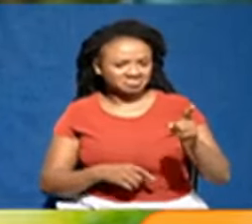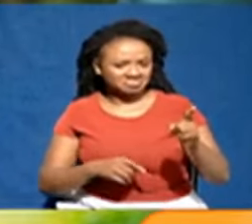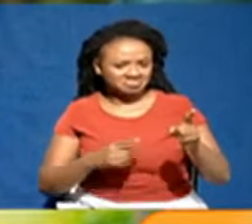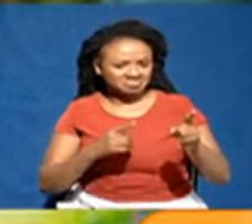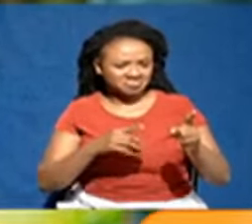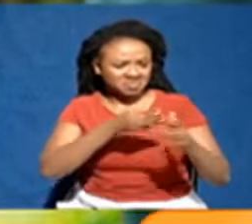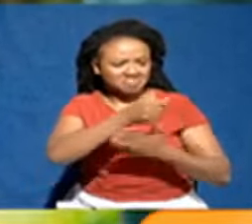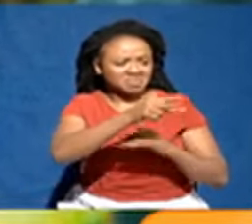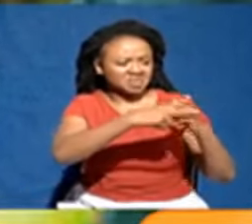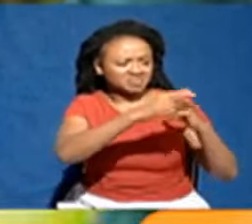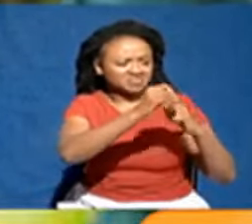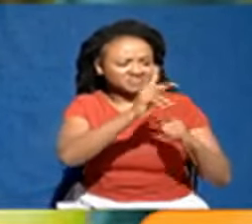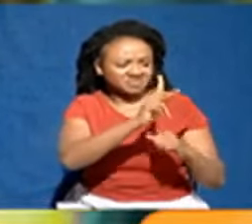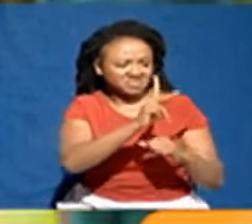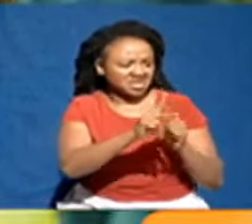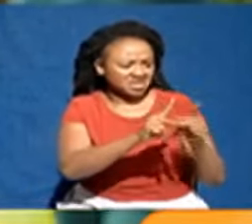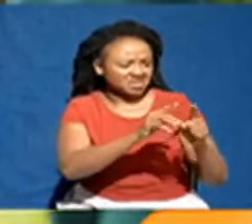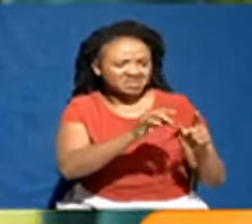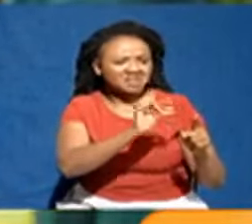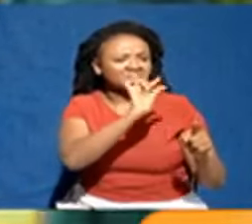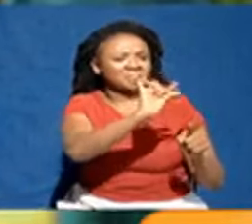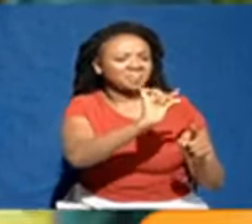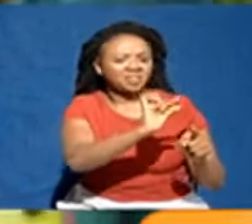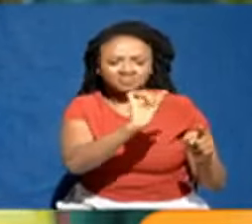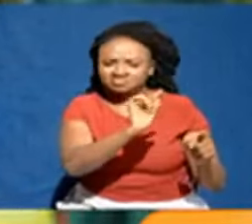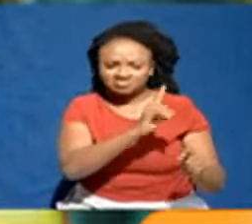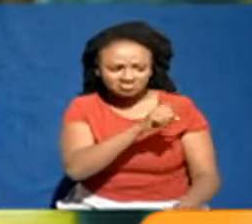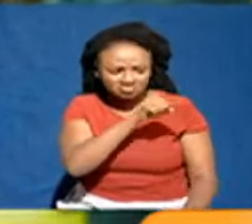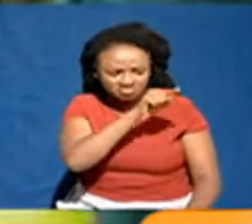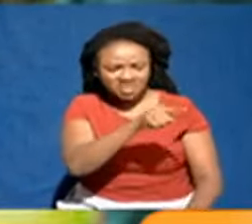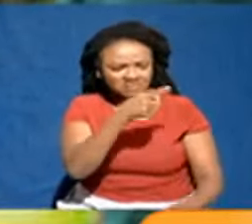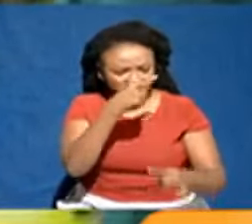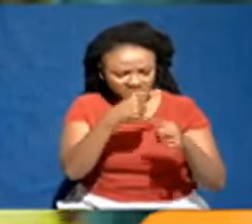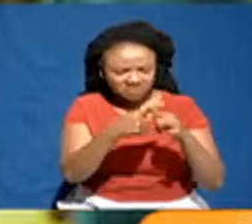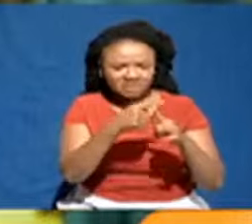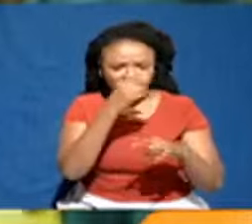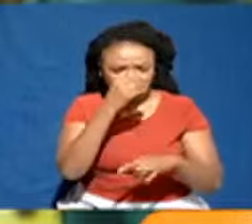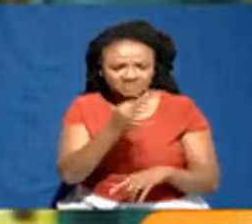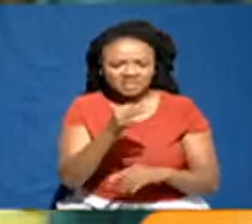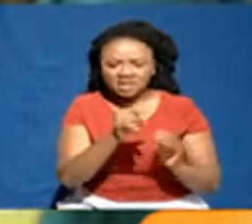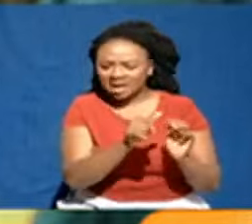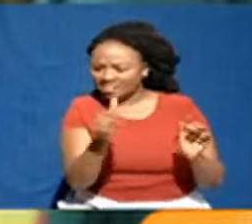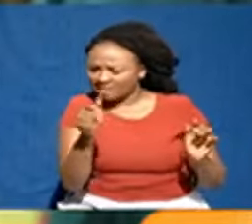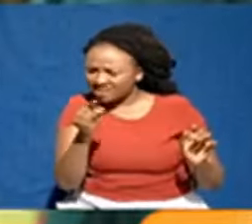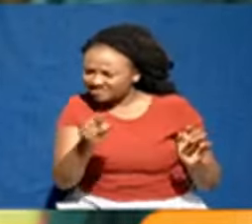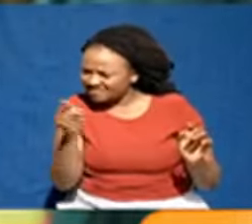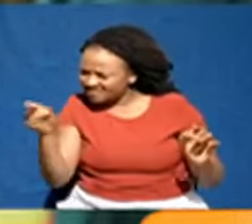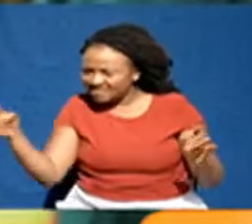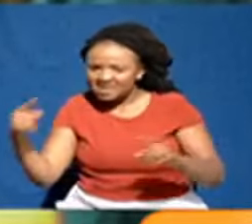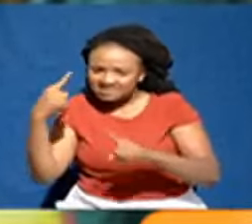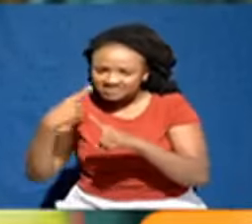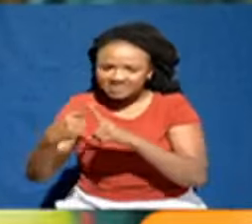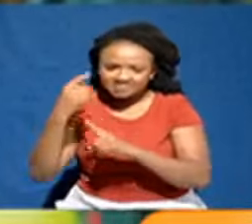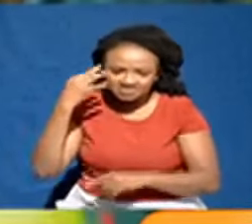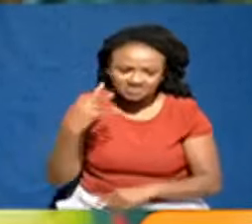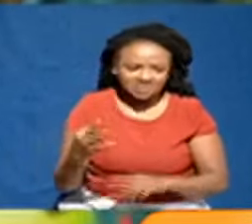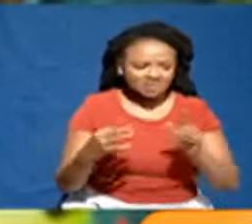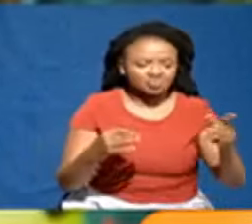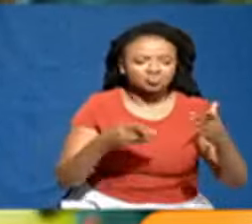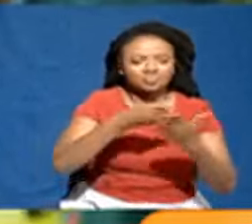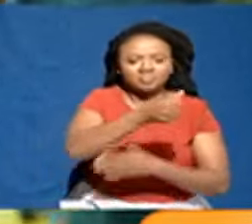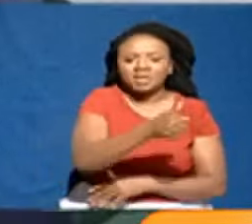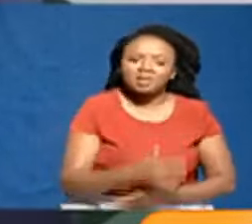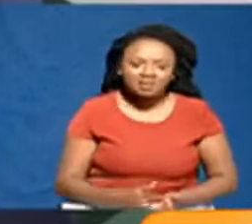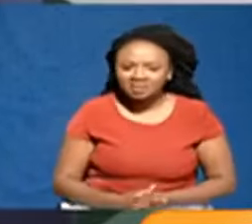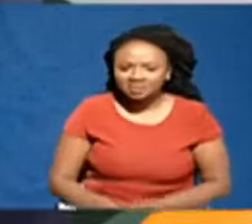are paid 70,000, you're actually being paid three times more than the others who have also gone to school, who also got the same grades as you. We